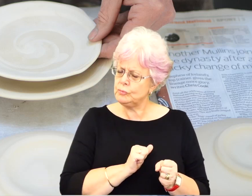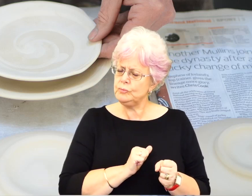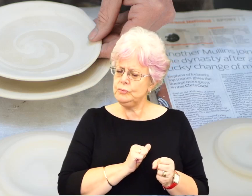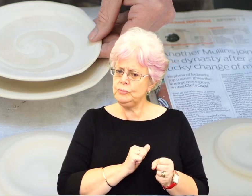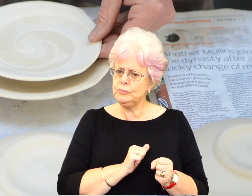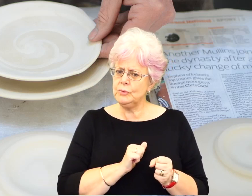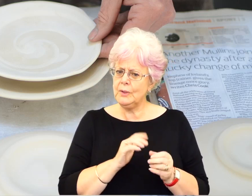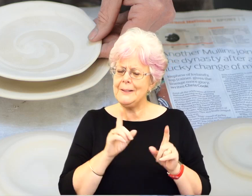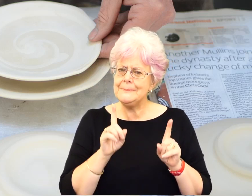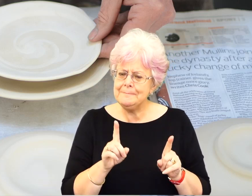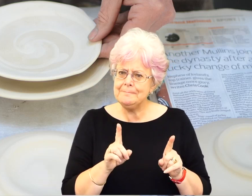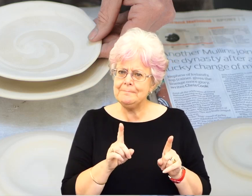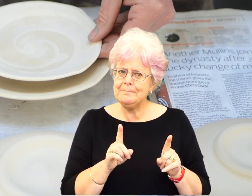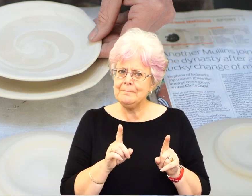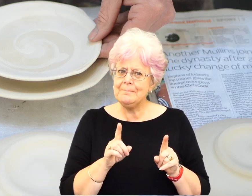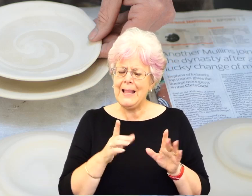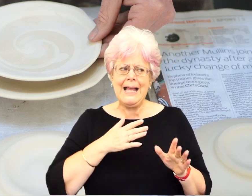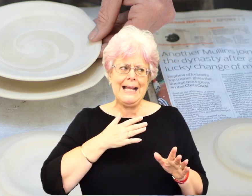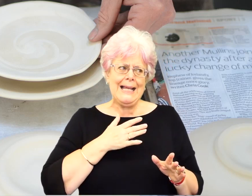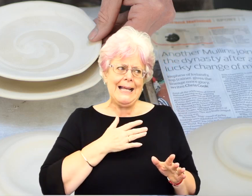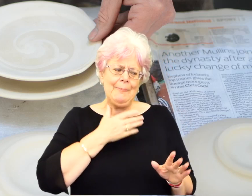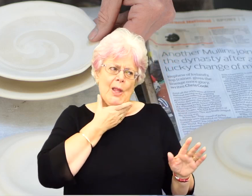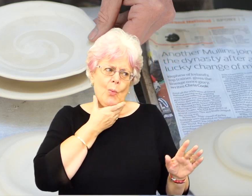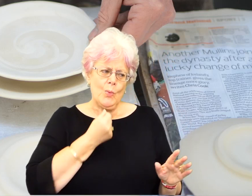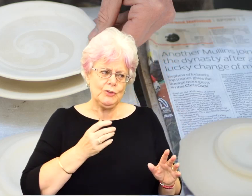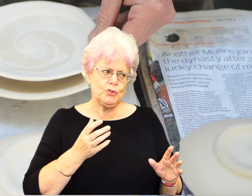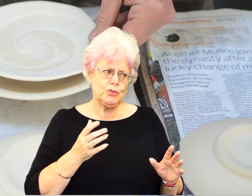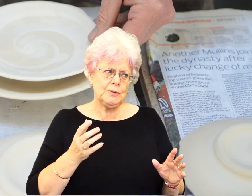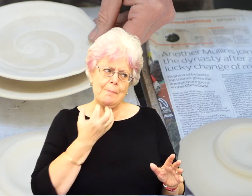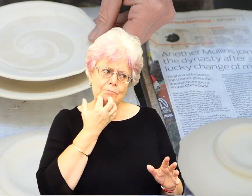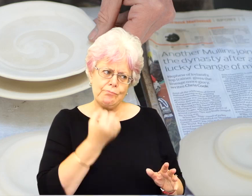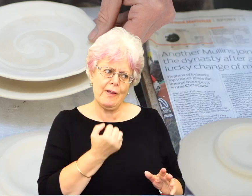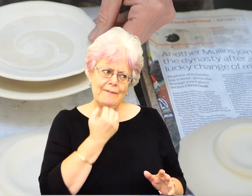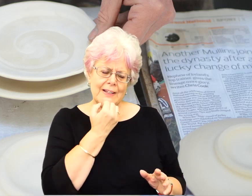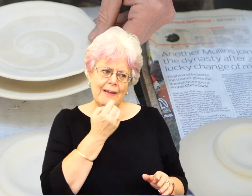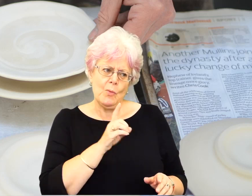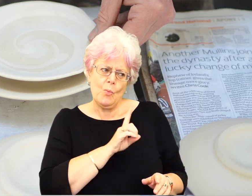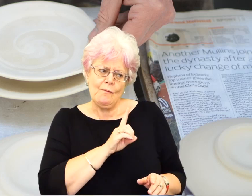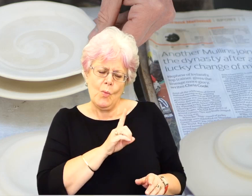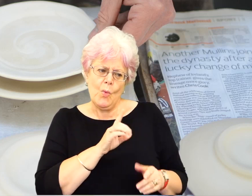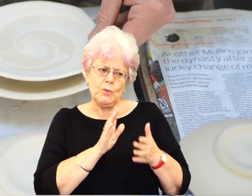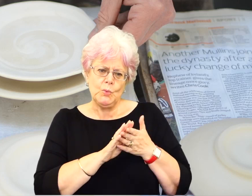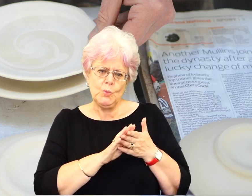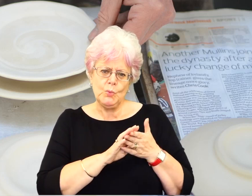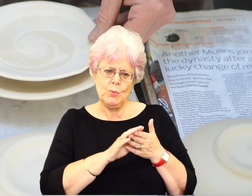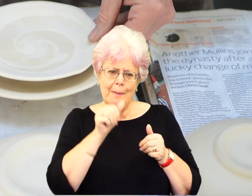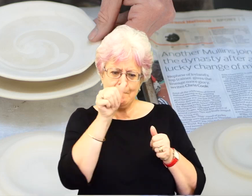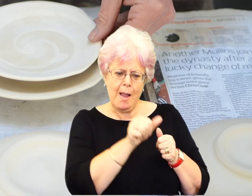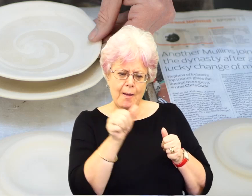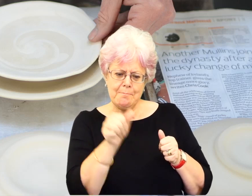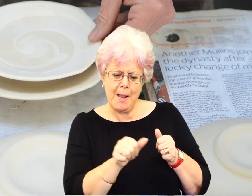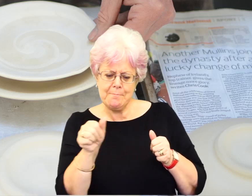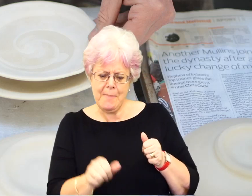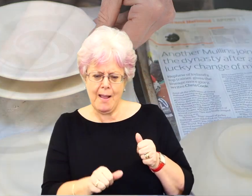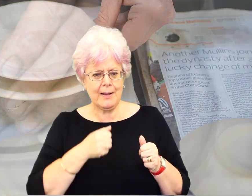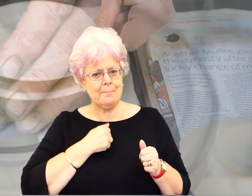to make more marks, because I think I want to, but I'm still a bit shy. So I look forward to the next 10 years. I hope